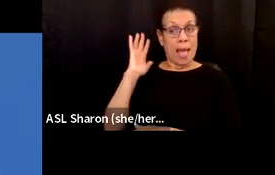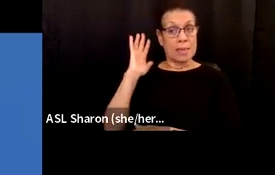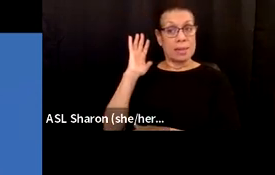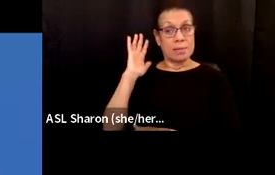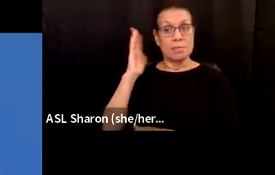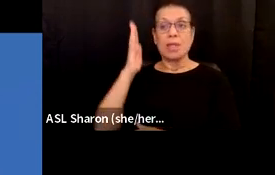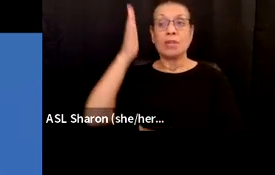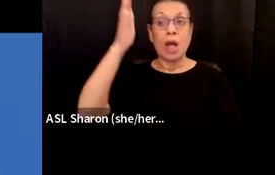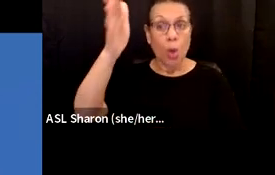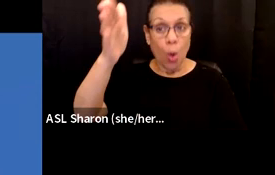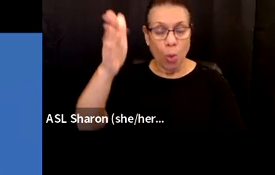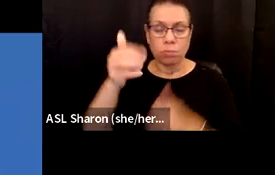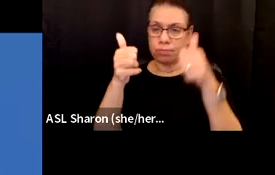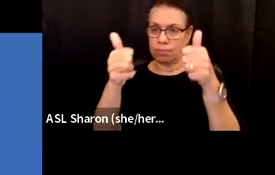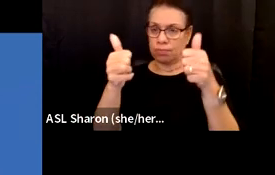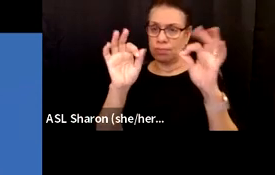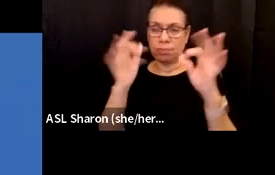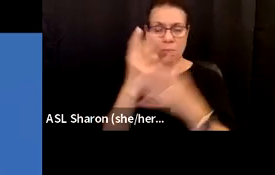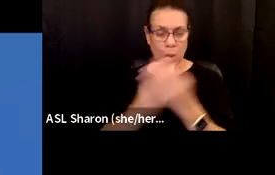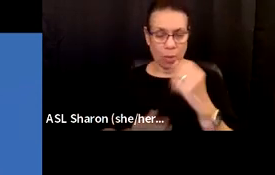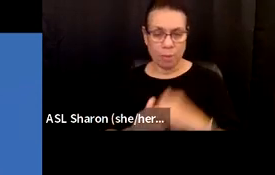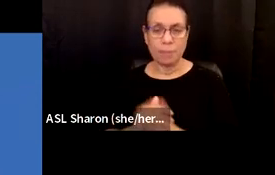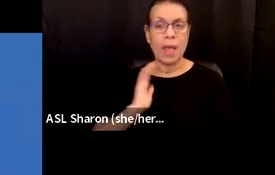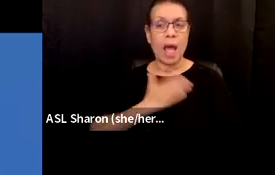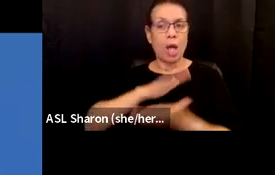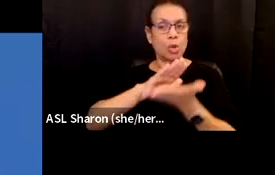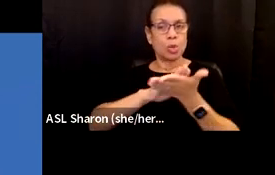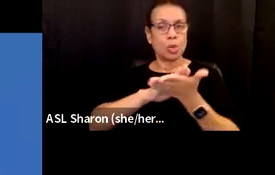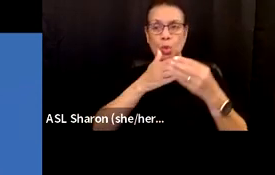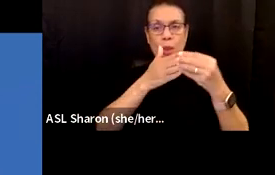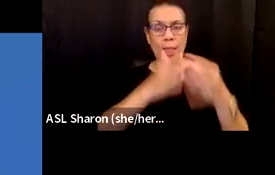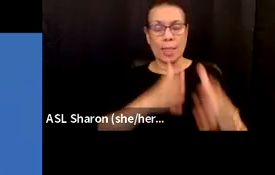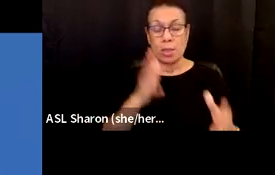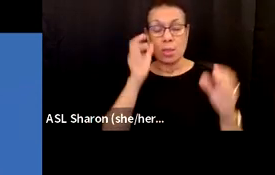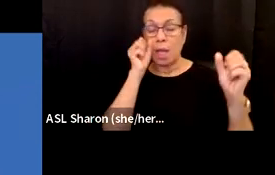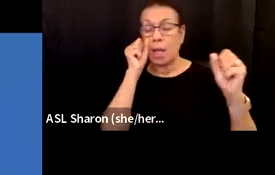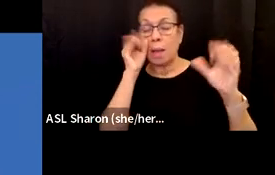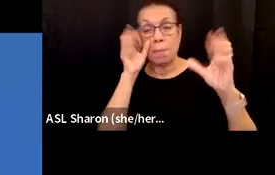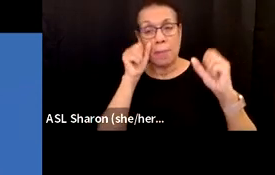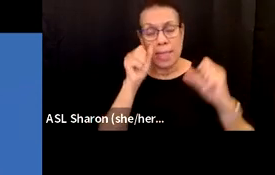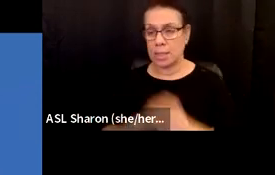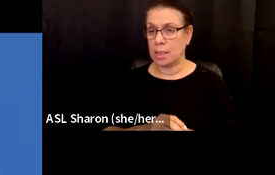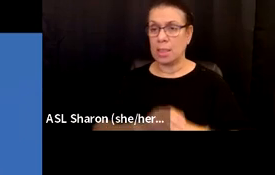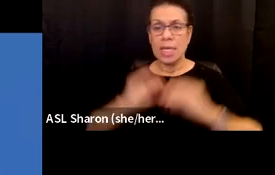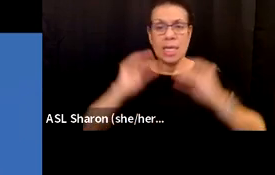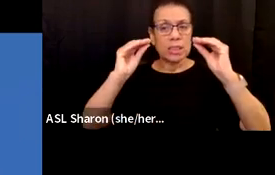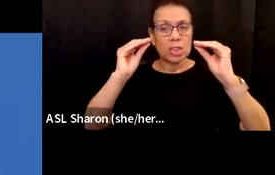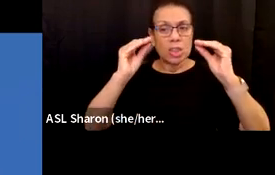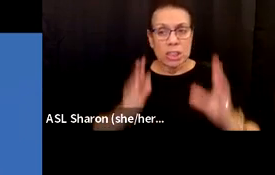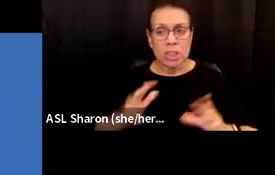headed you know our school leaders are just amazing and the educators within our